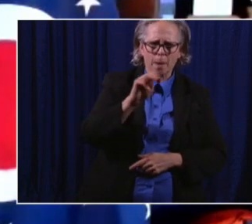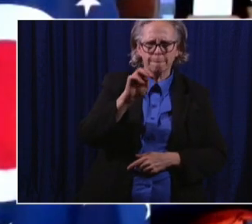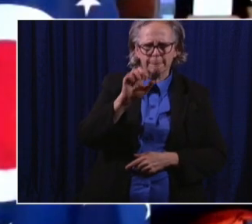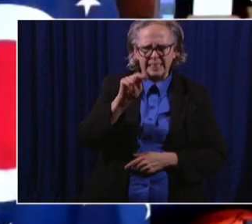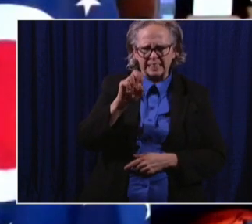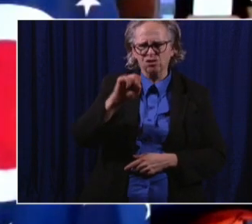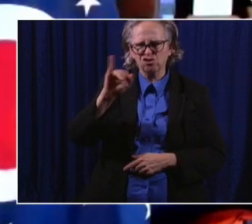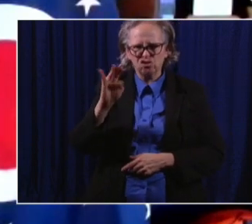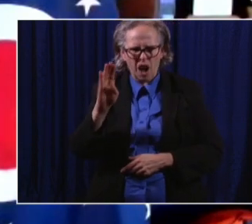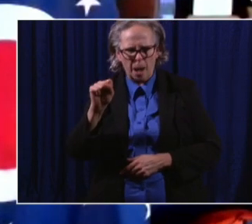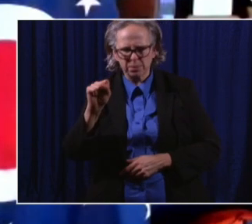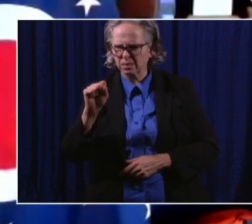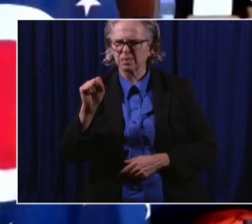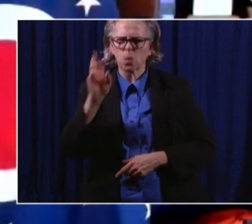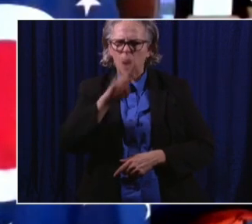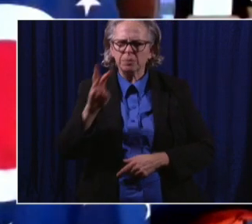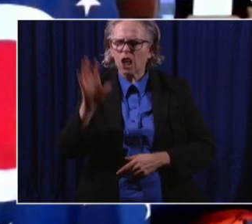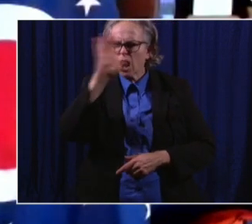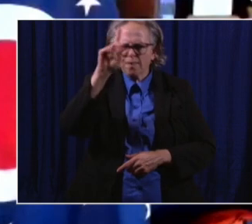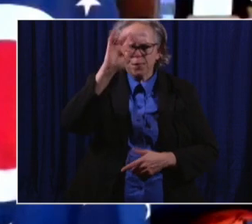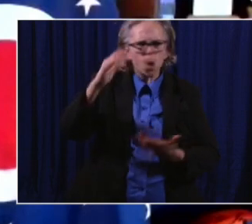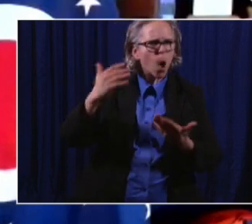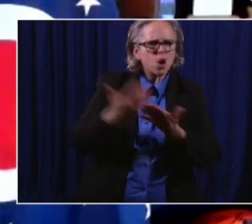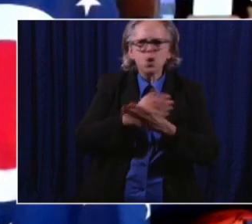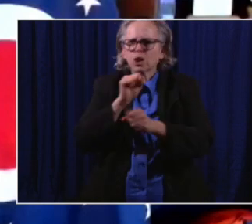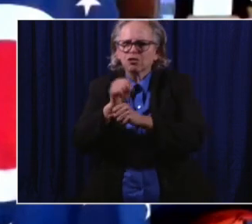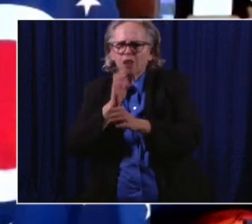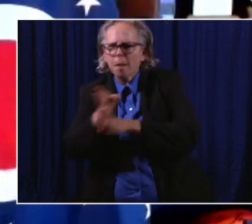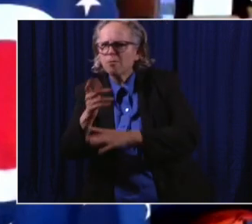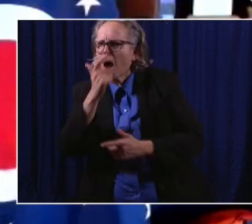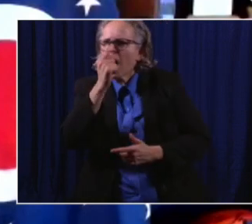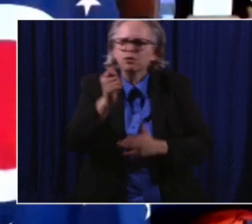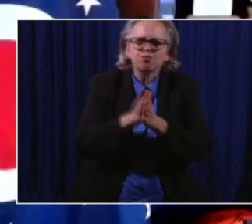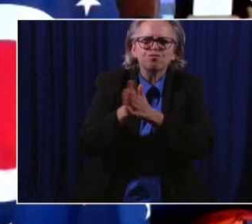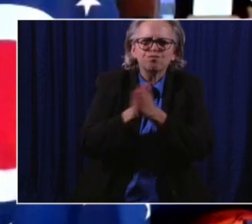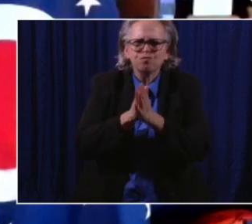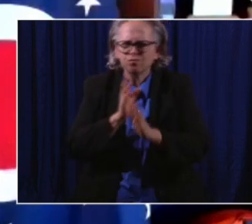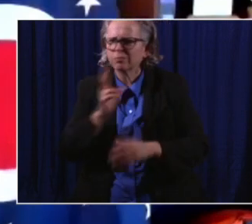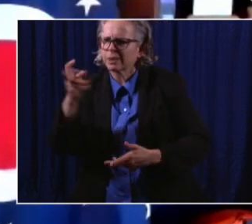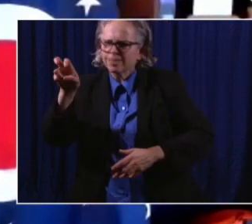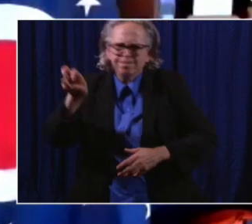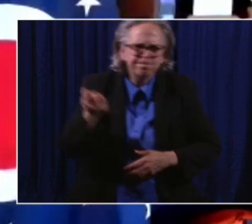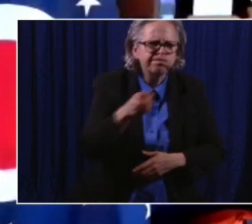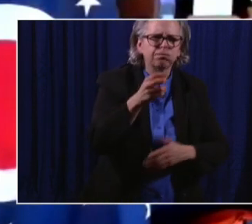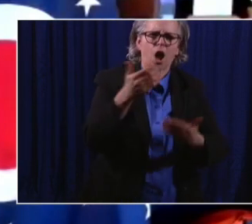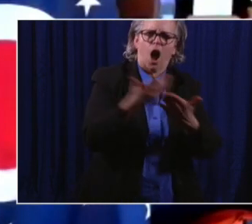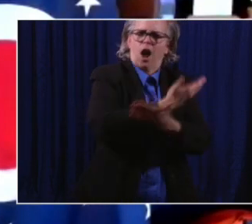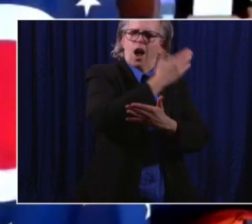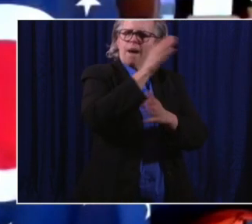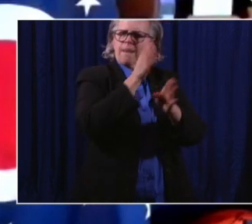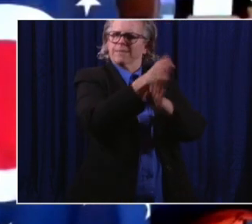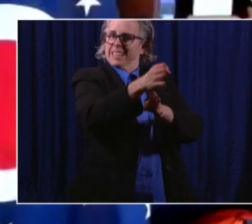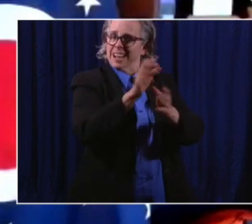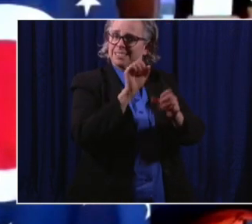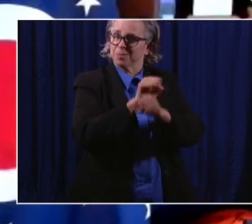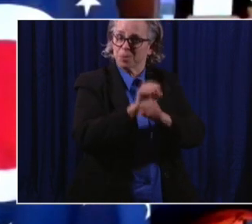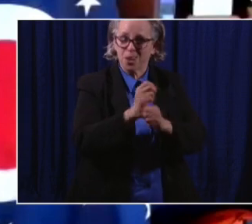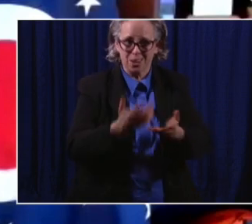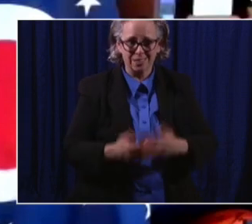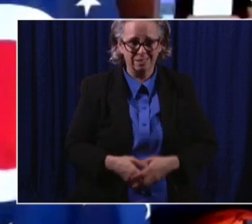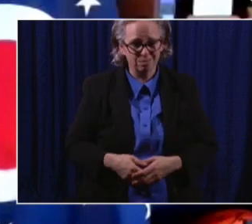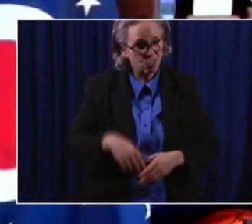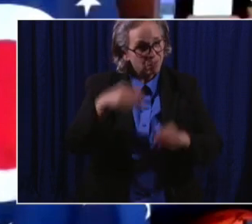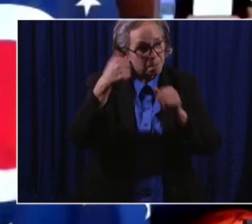career restarted as we begin to move forward, living with the coronavirus in our lives and doing